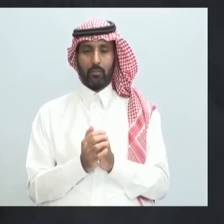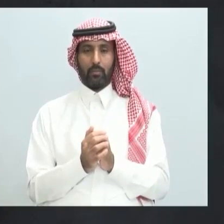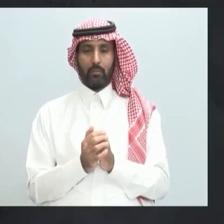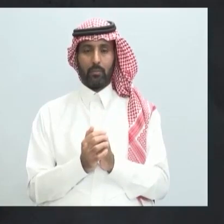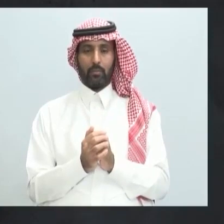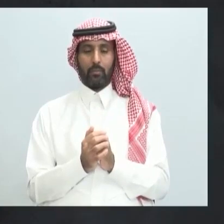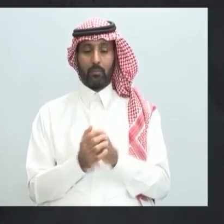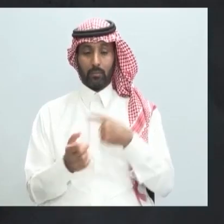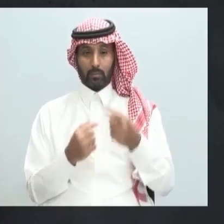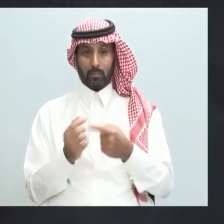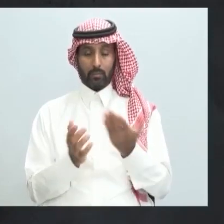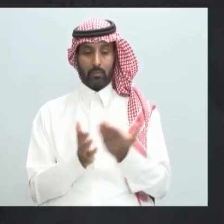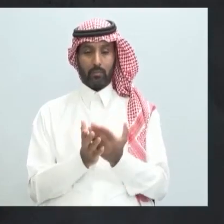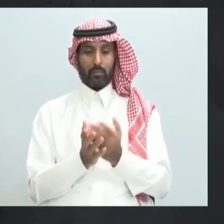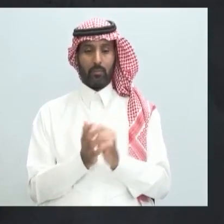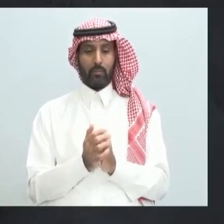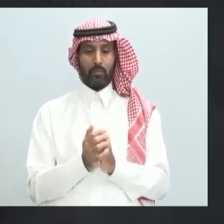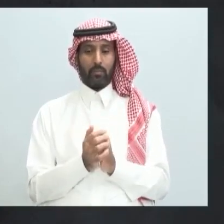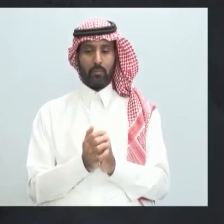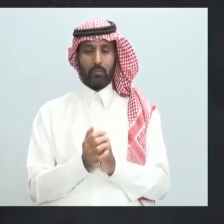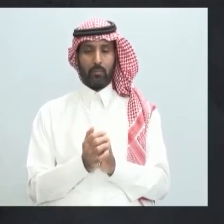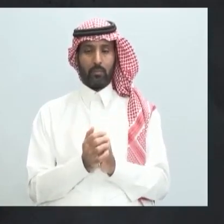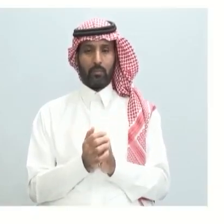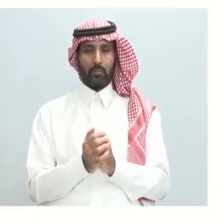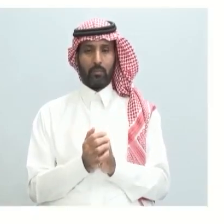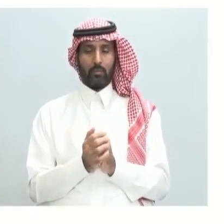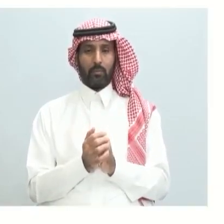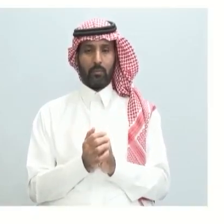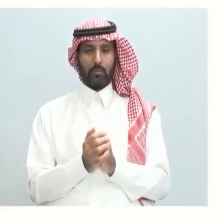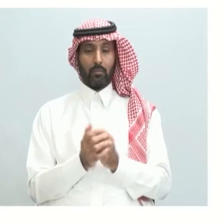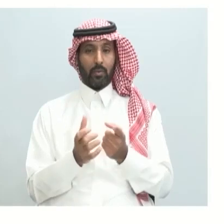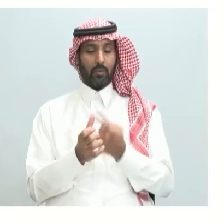the revision. So I think that you will remember it. So